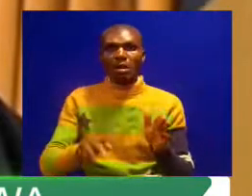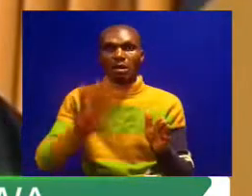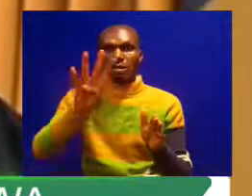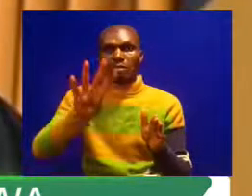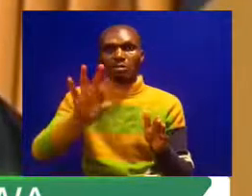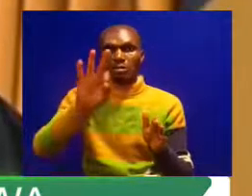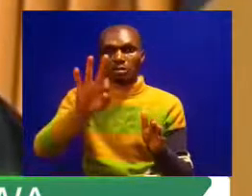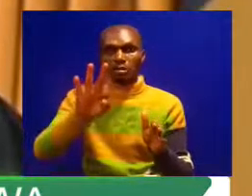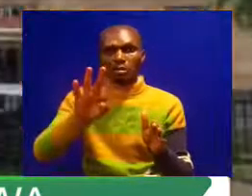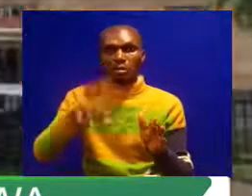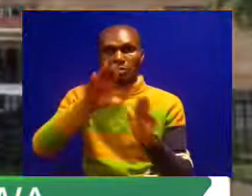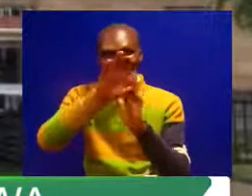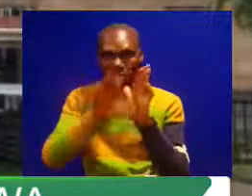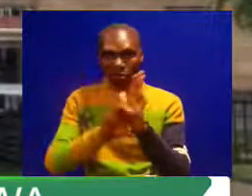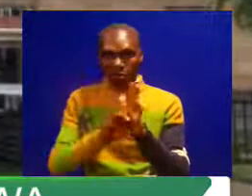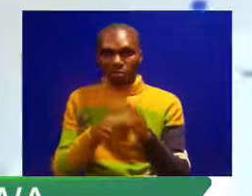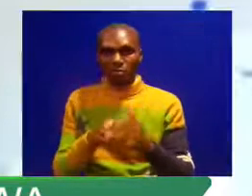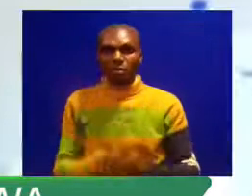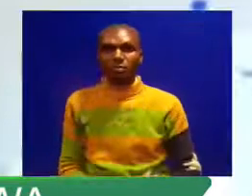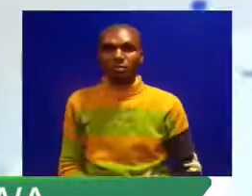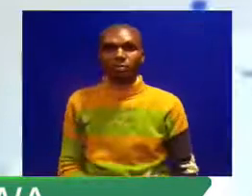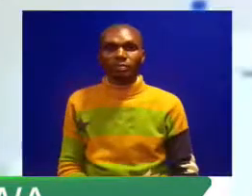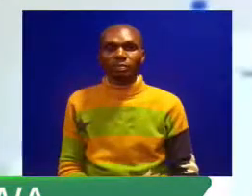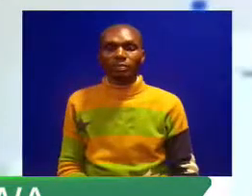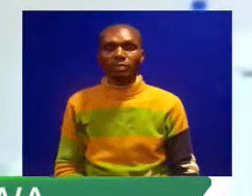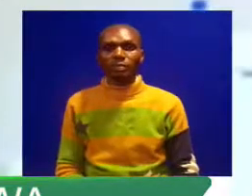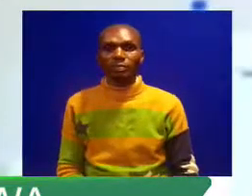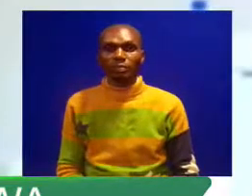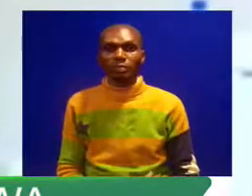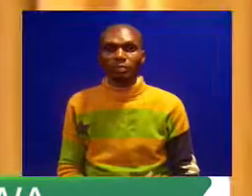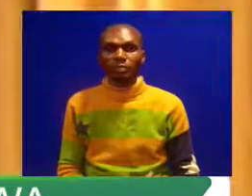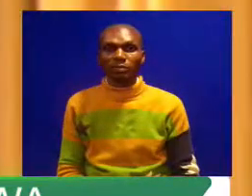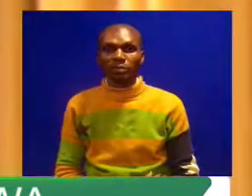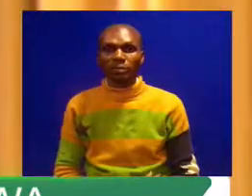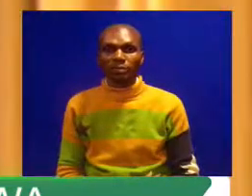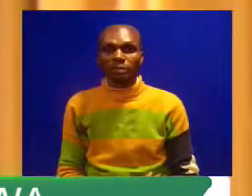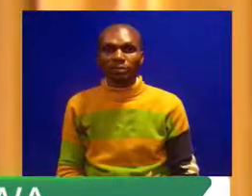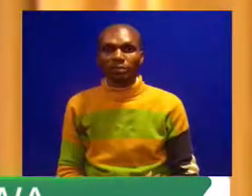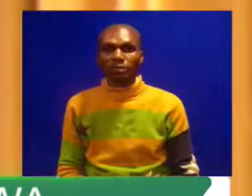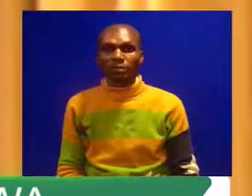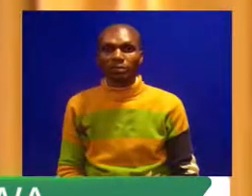143 of the Constitution. Sarah Nyarangi on Twitter, Ndizi TV.